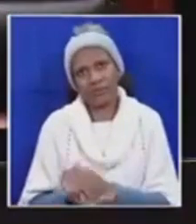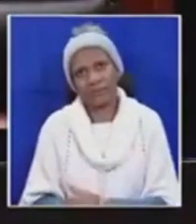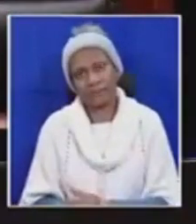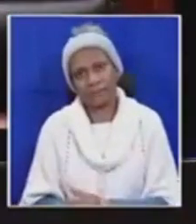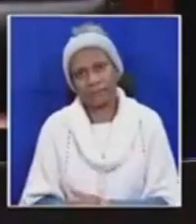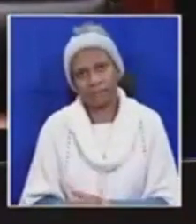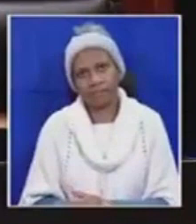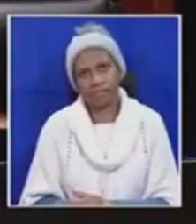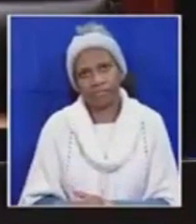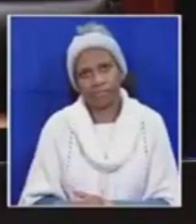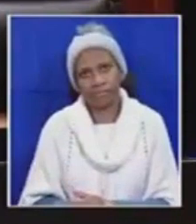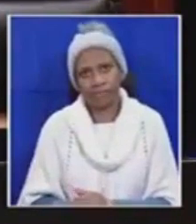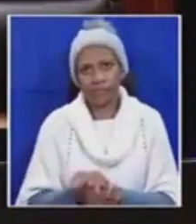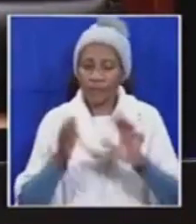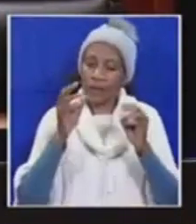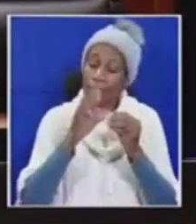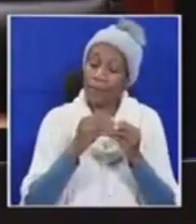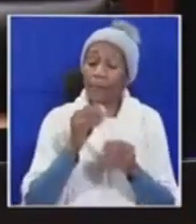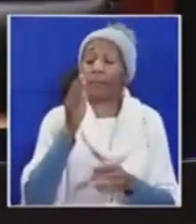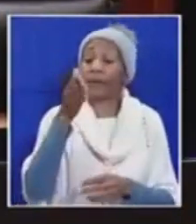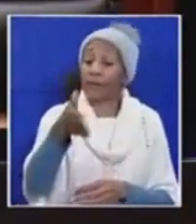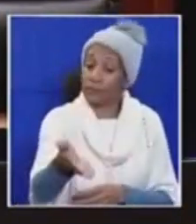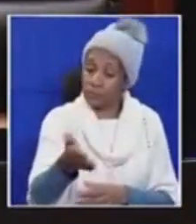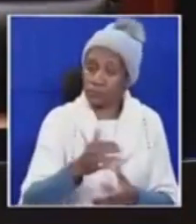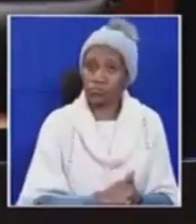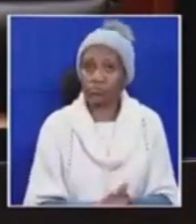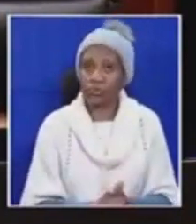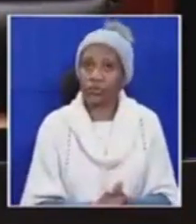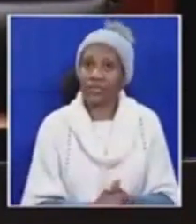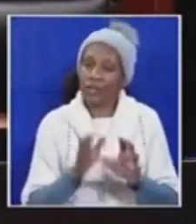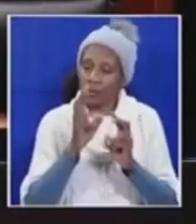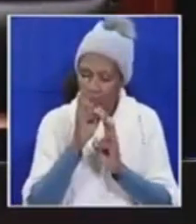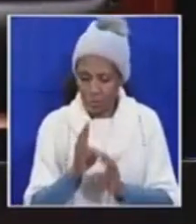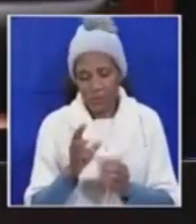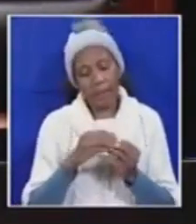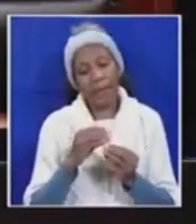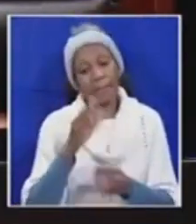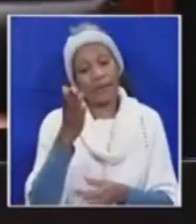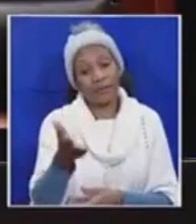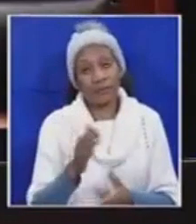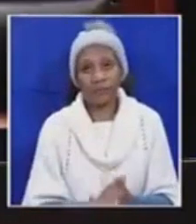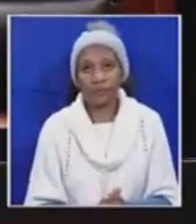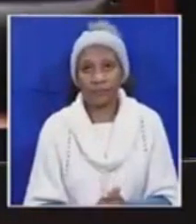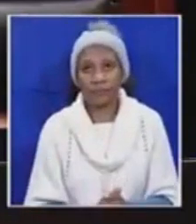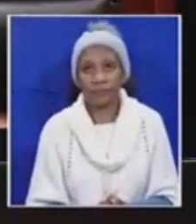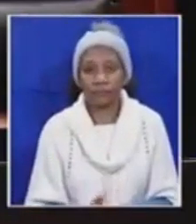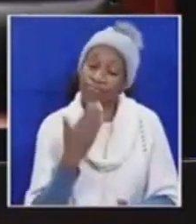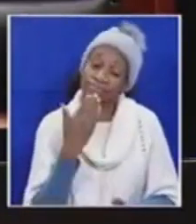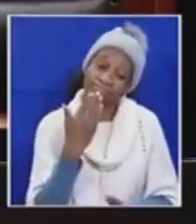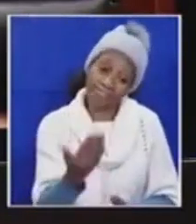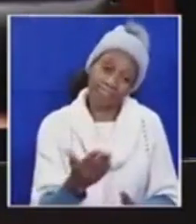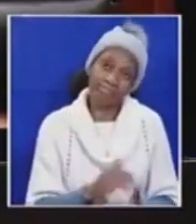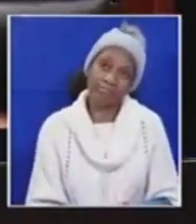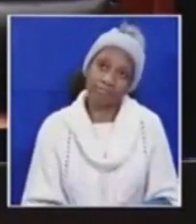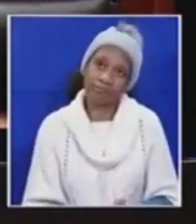We are not a federal state. Honourable Member. Therefore, I'm proposing that Honourable these matters must be attended to. Thank you very much.